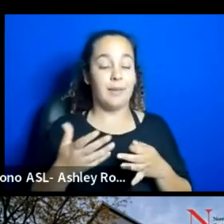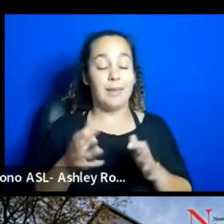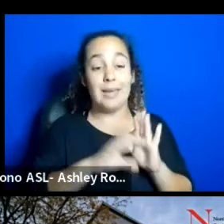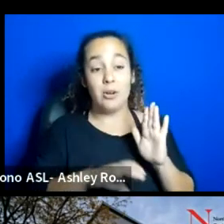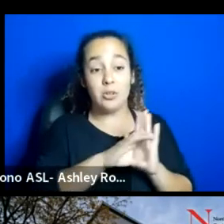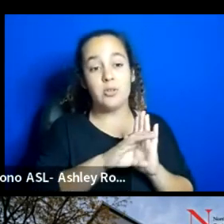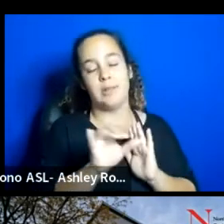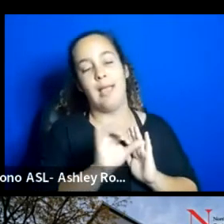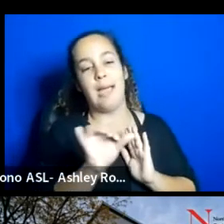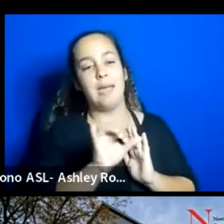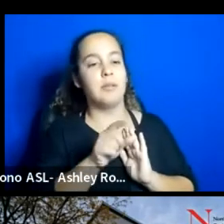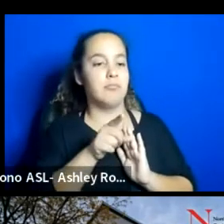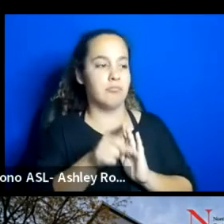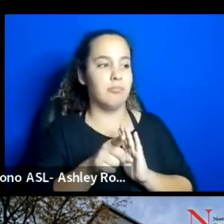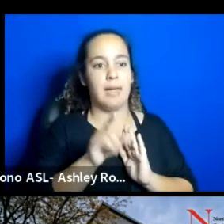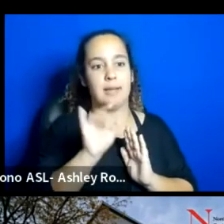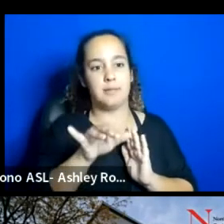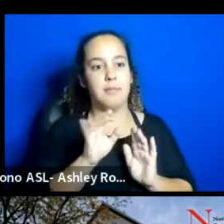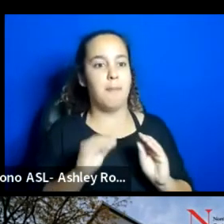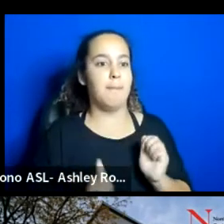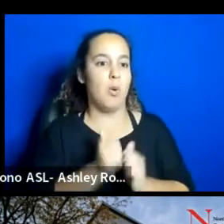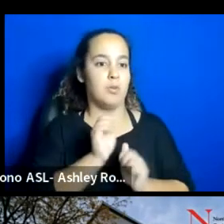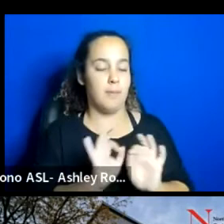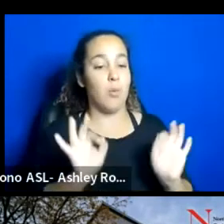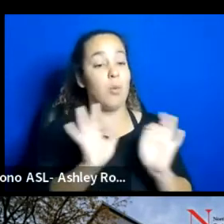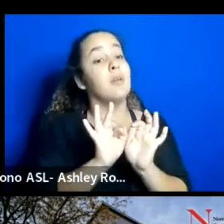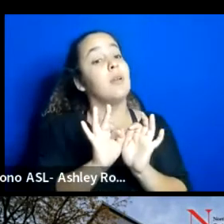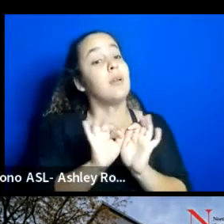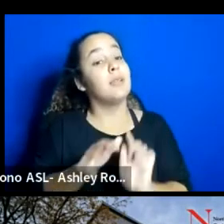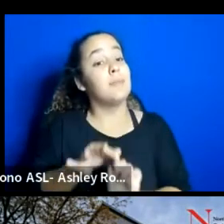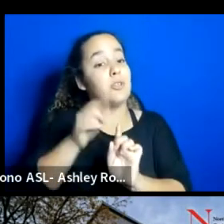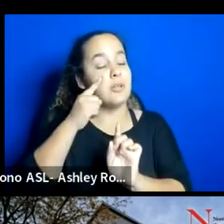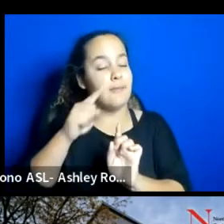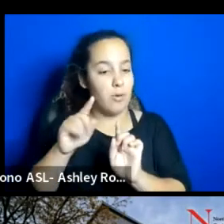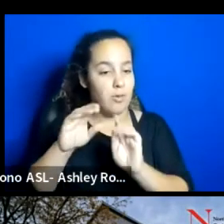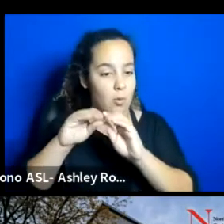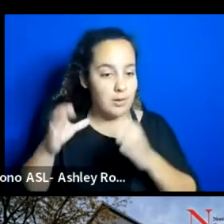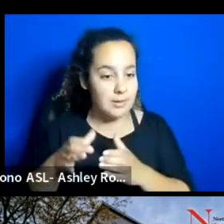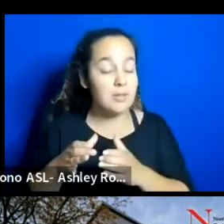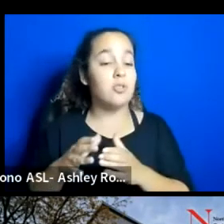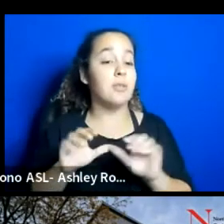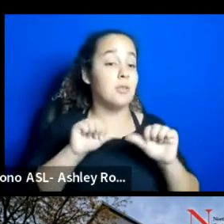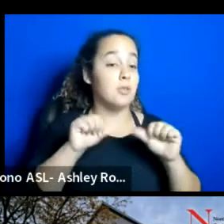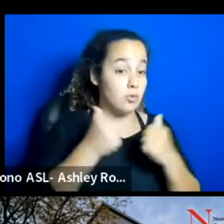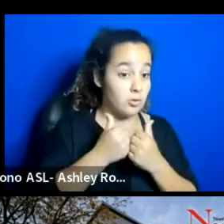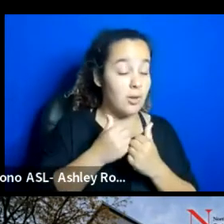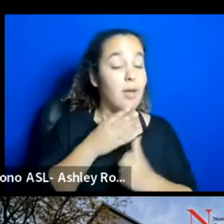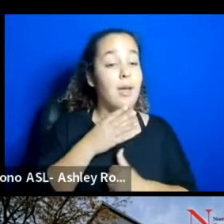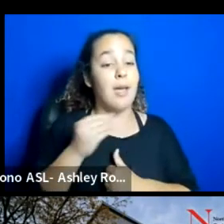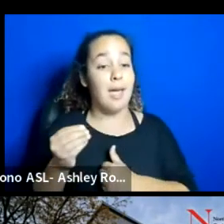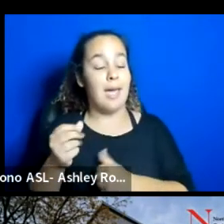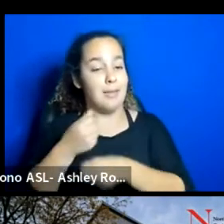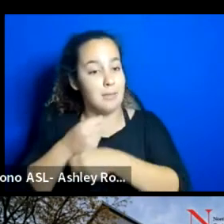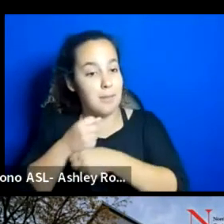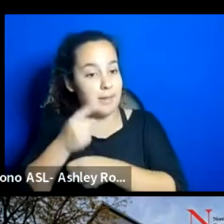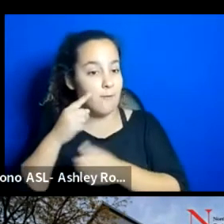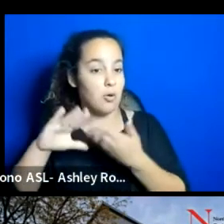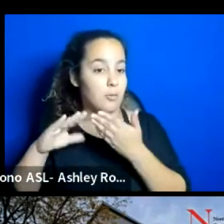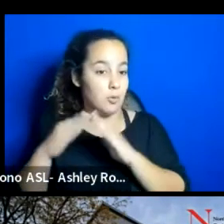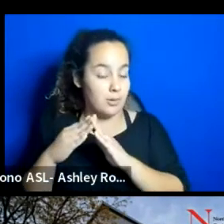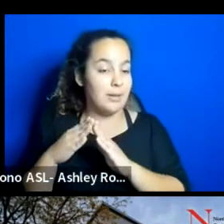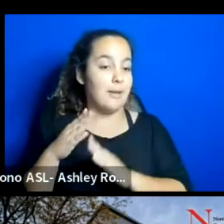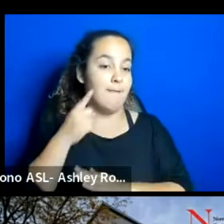man. Certainly, the desire for an organization, the impetus for association, and the formation of a community or a